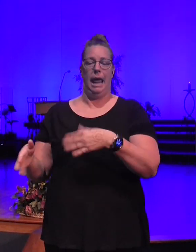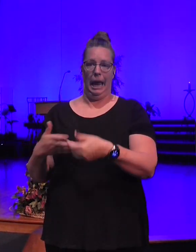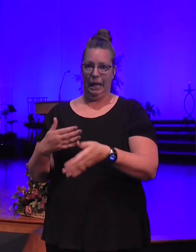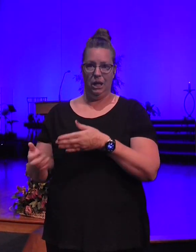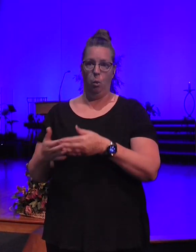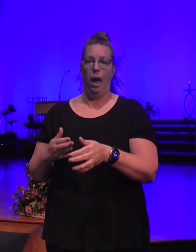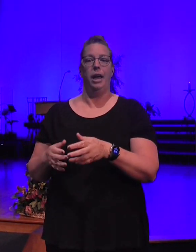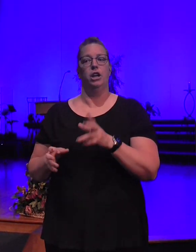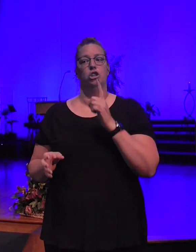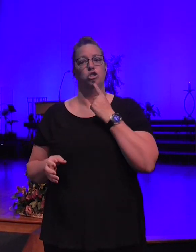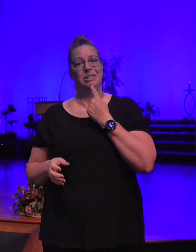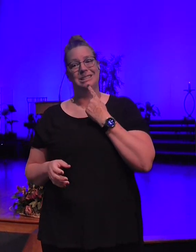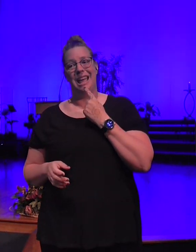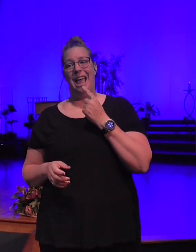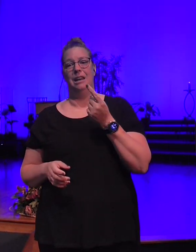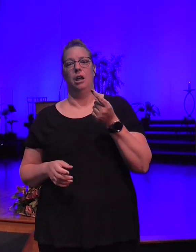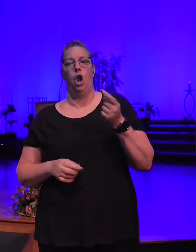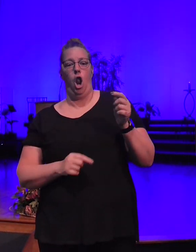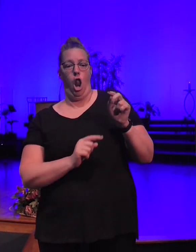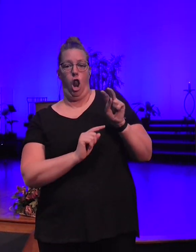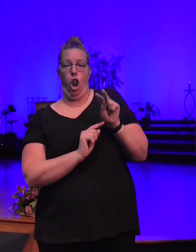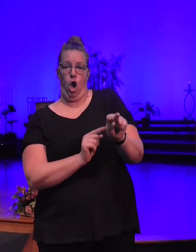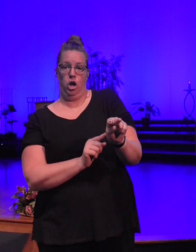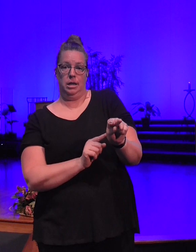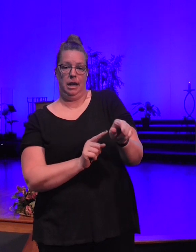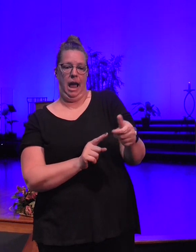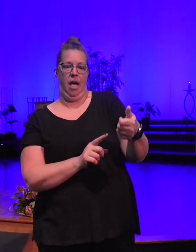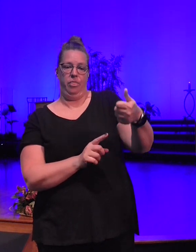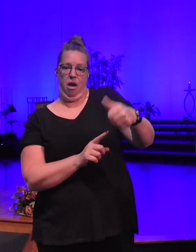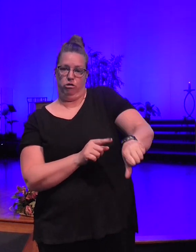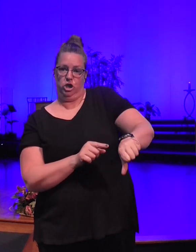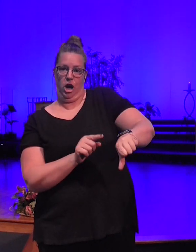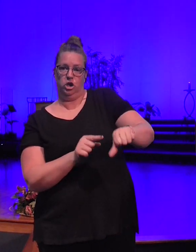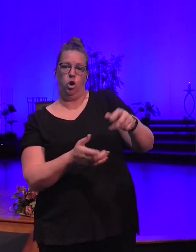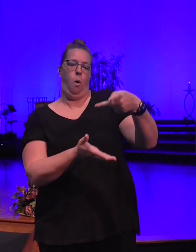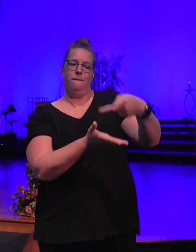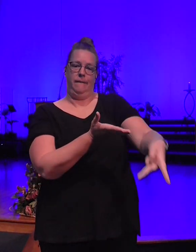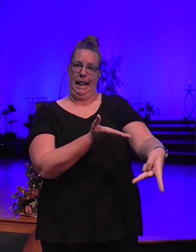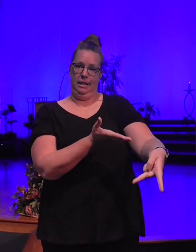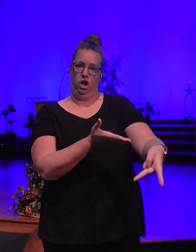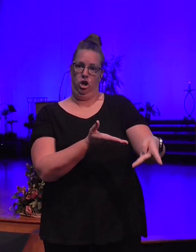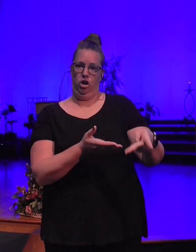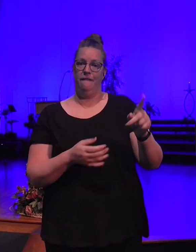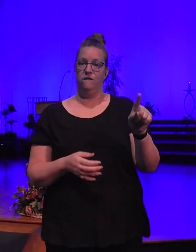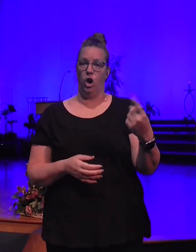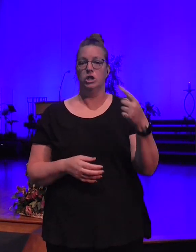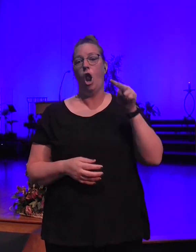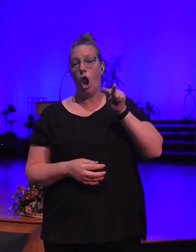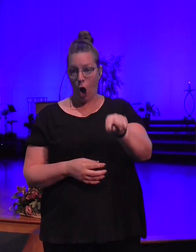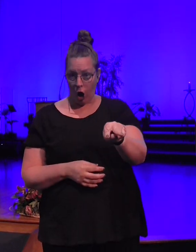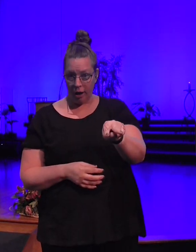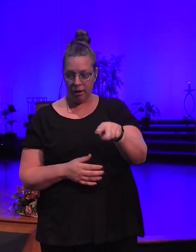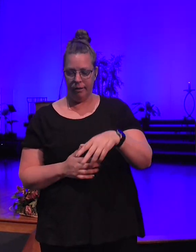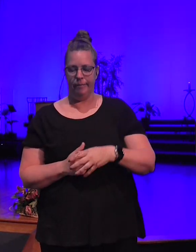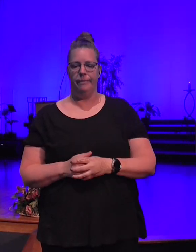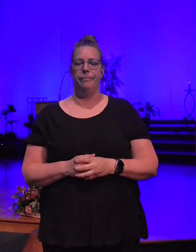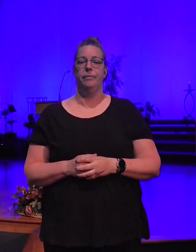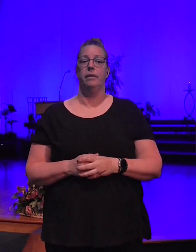look at what it is you're fearing, or look at that failure first, and then